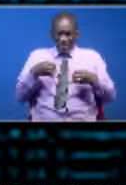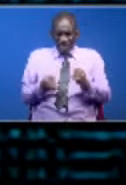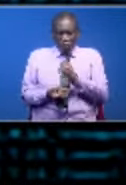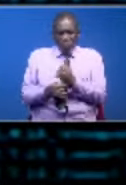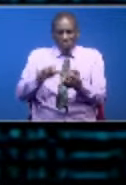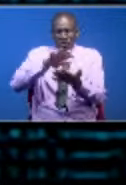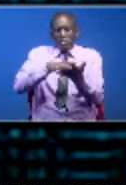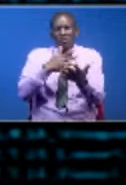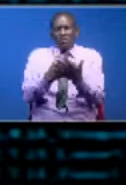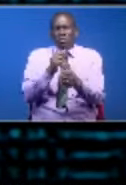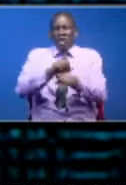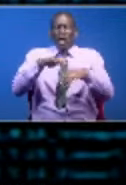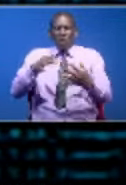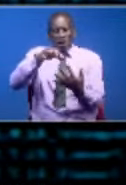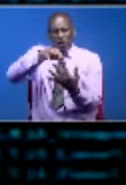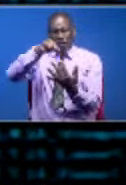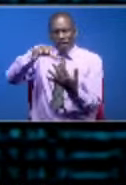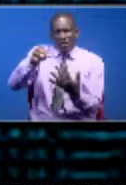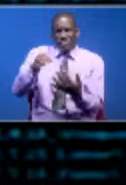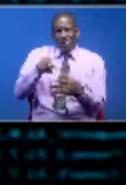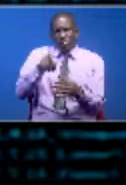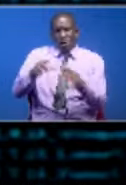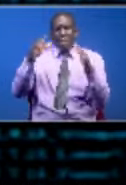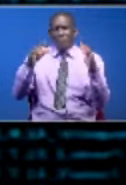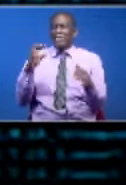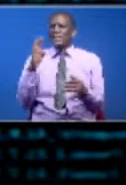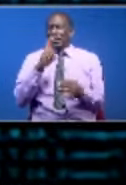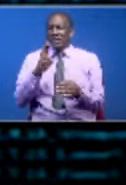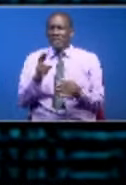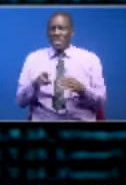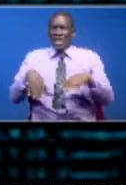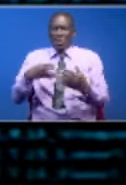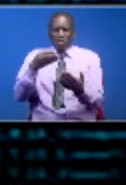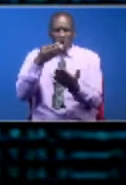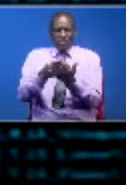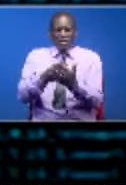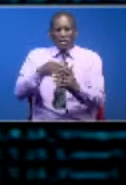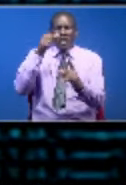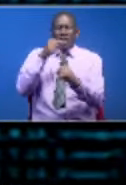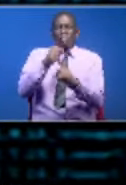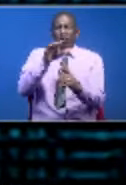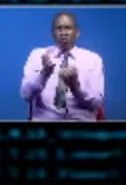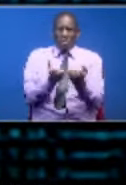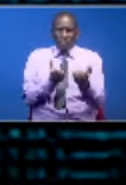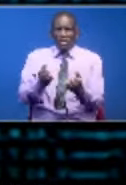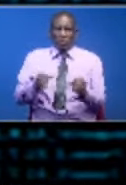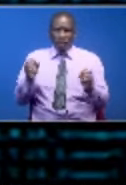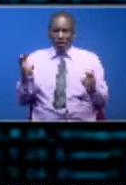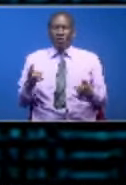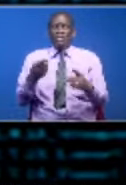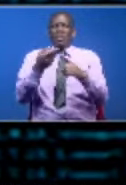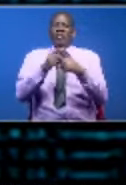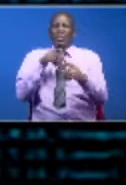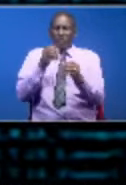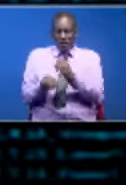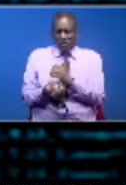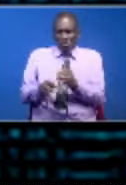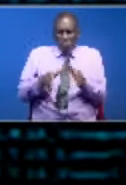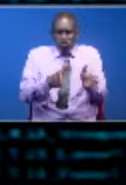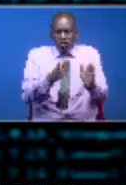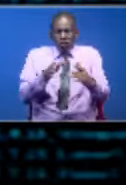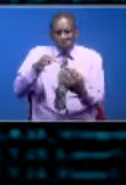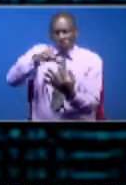framework on how do you identify your major risks that will have a financial impact on your business, right? Then it defines a mechanism to